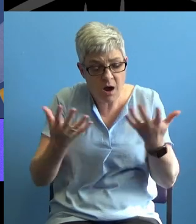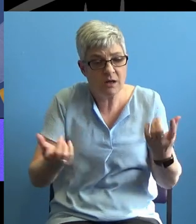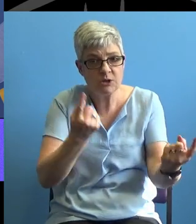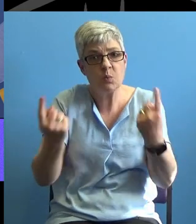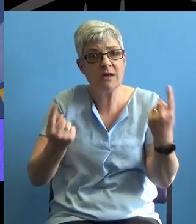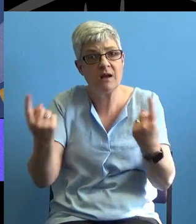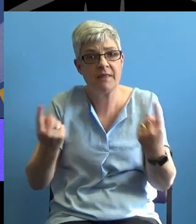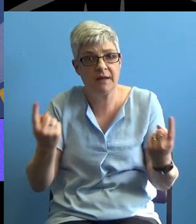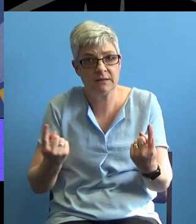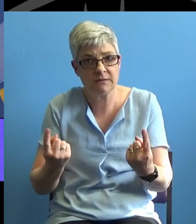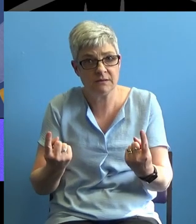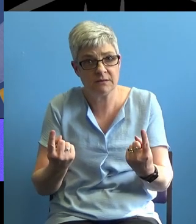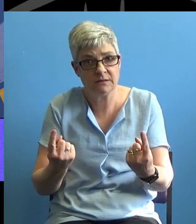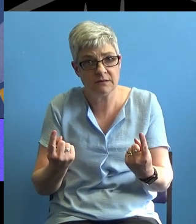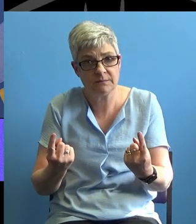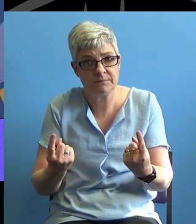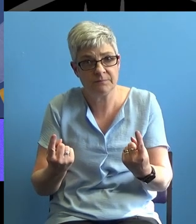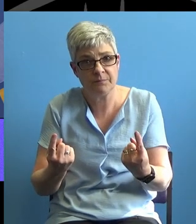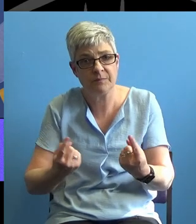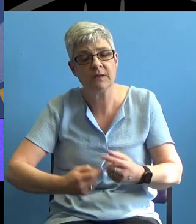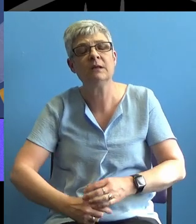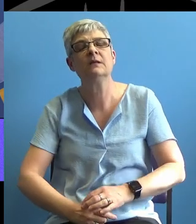one another with these words.